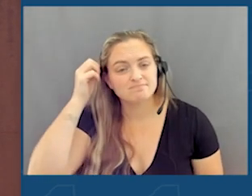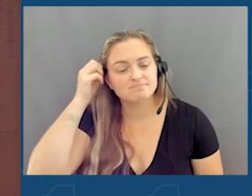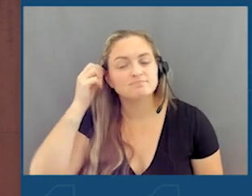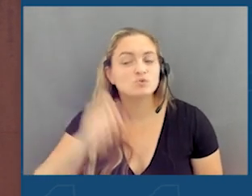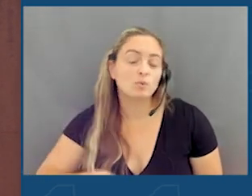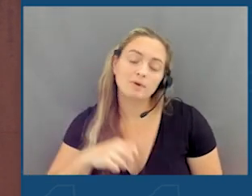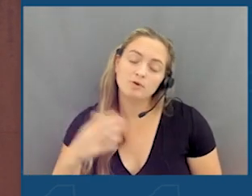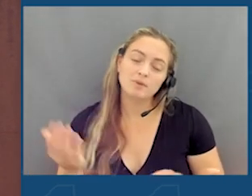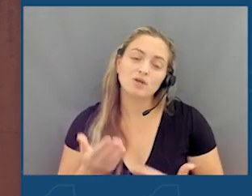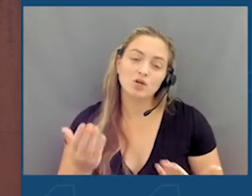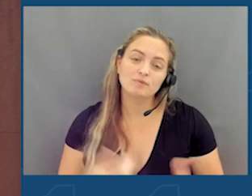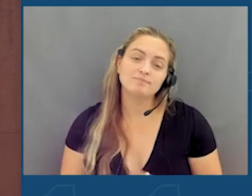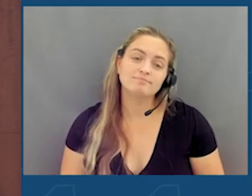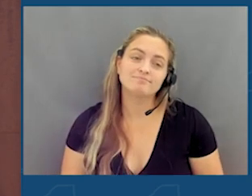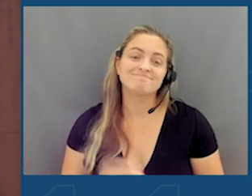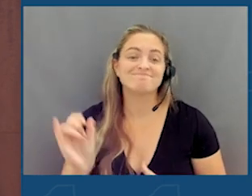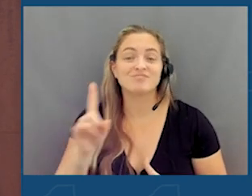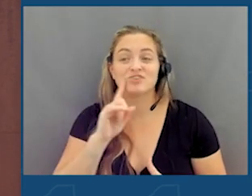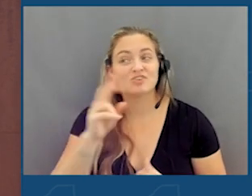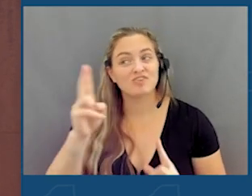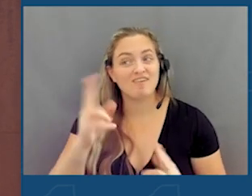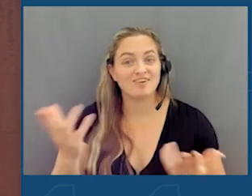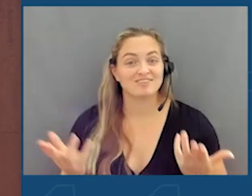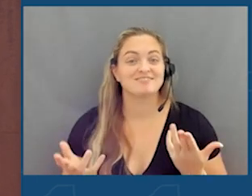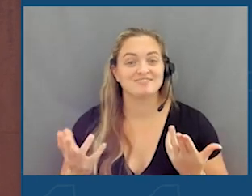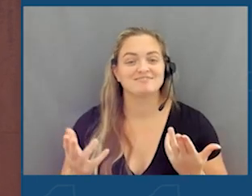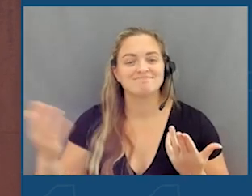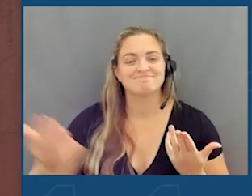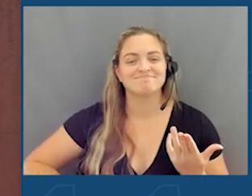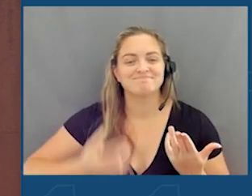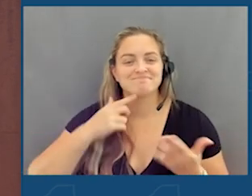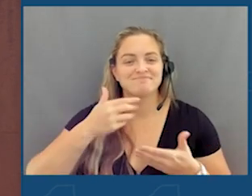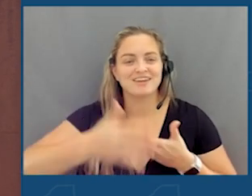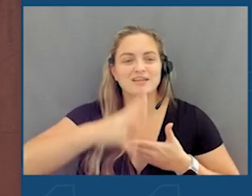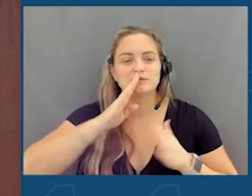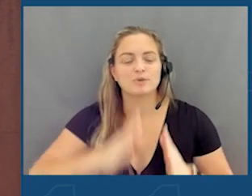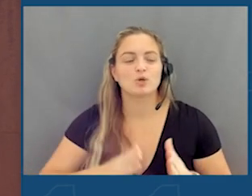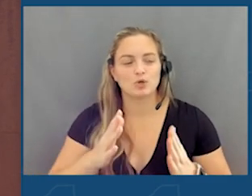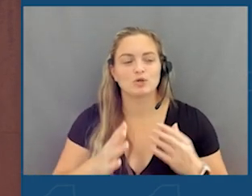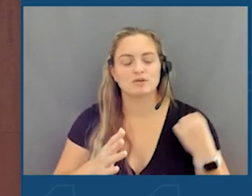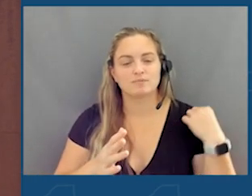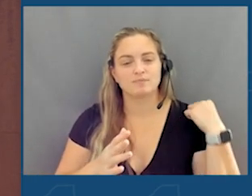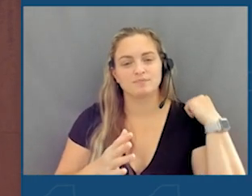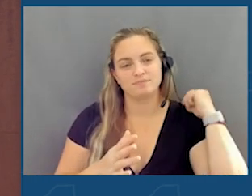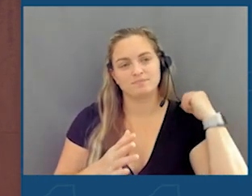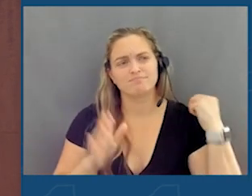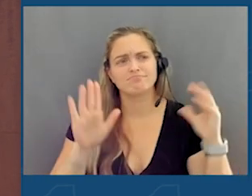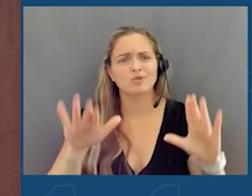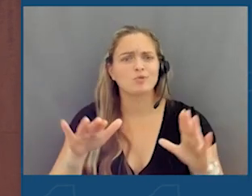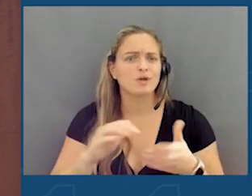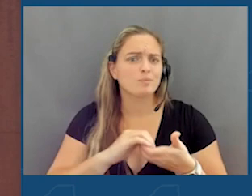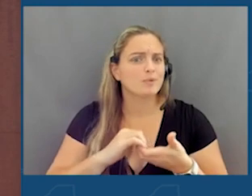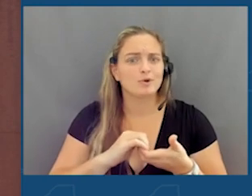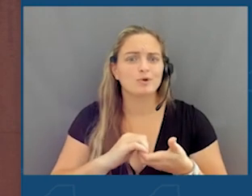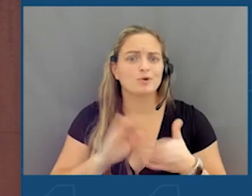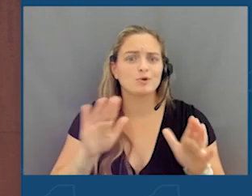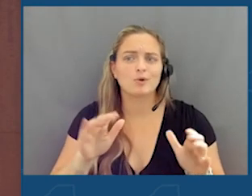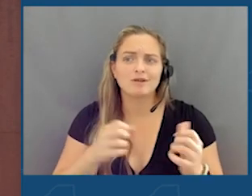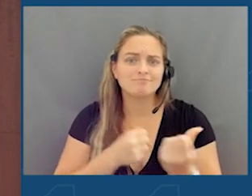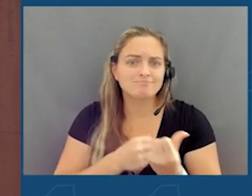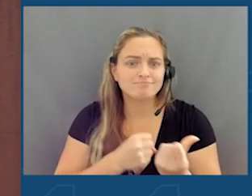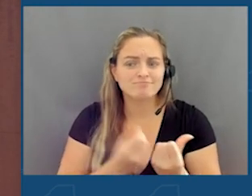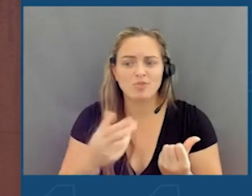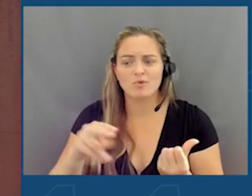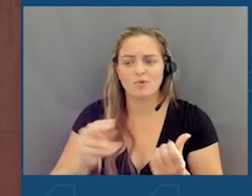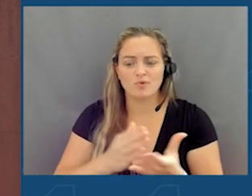here. I also have the great honor of introducing the next speaker, who is a great partner and a great champion in her own right,